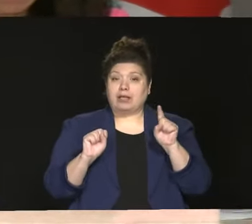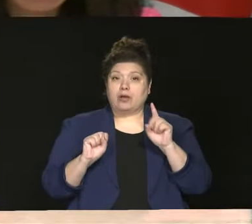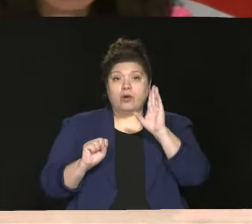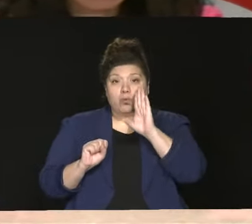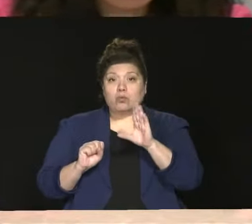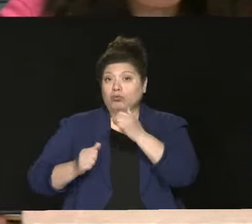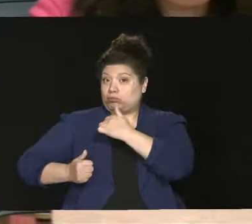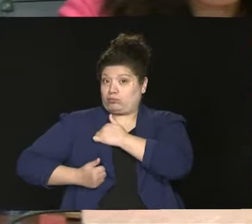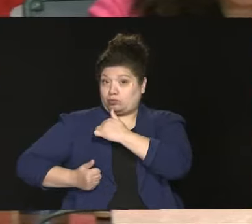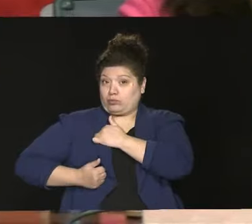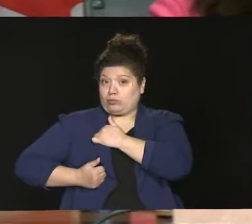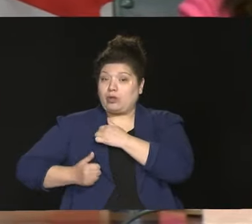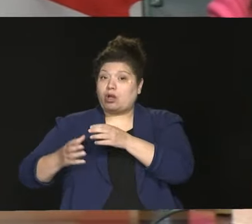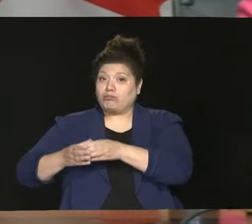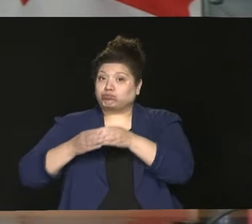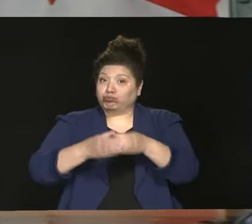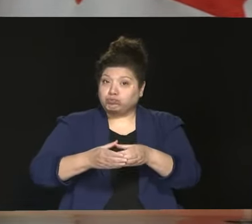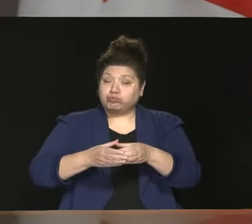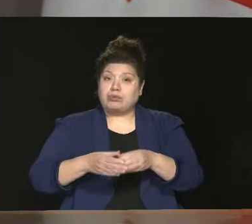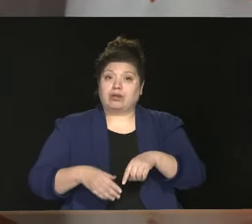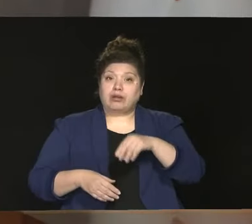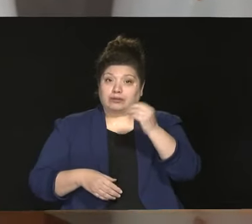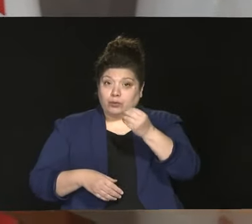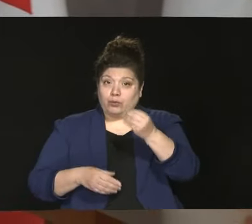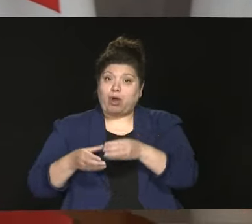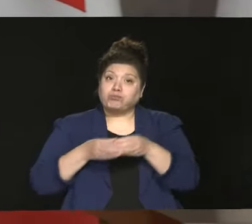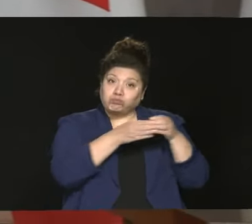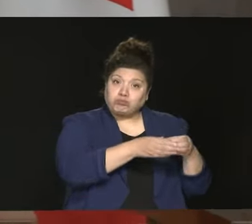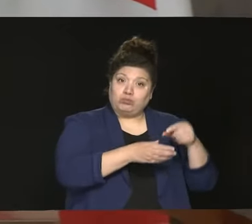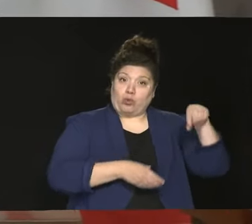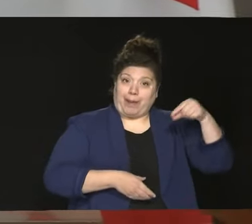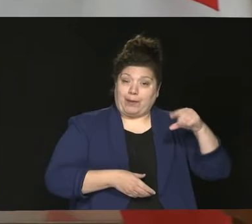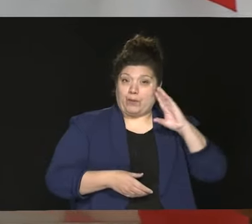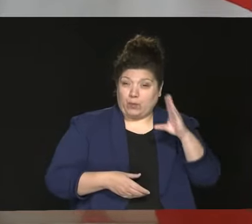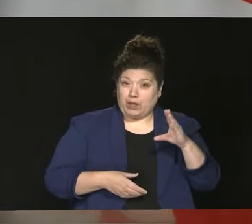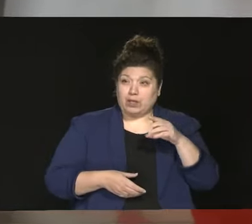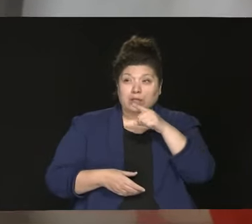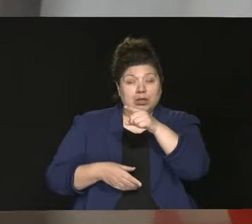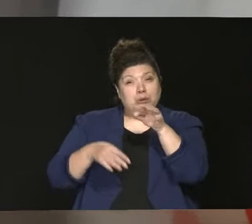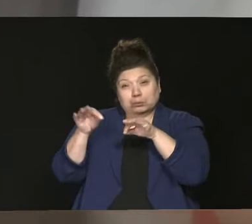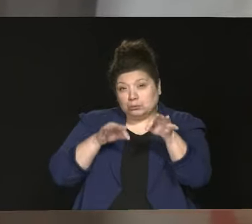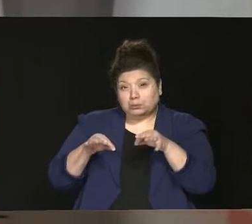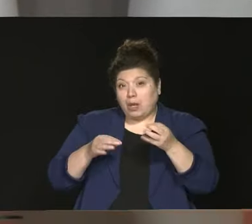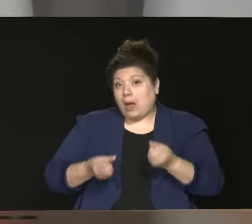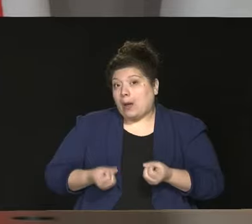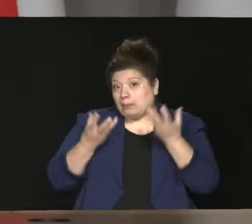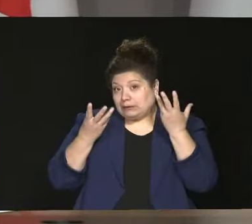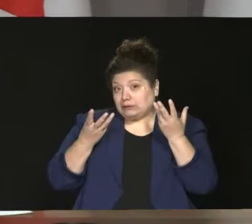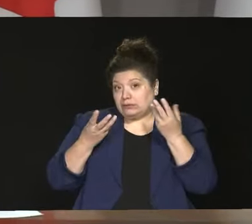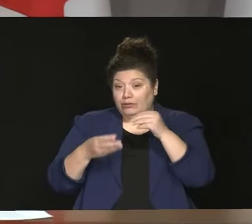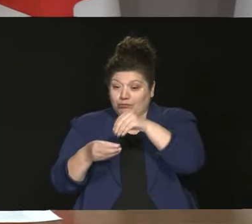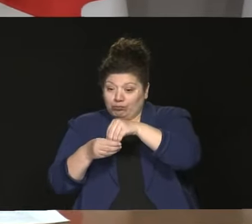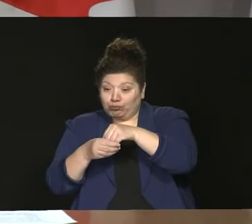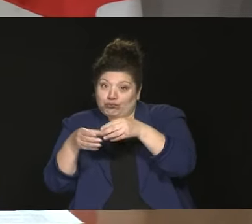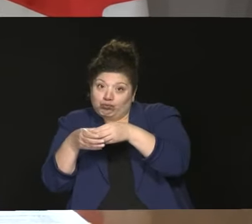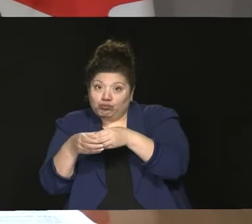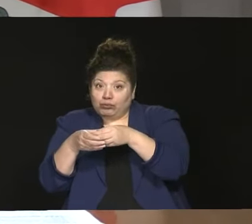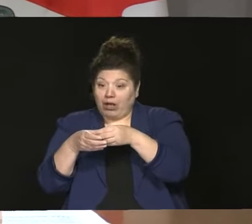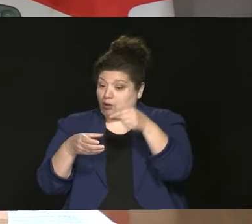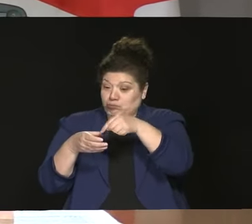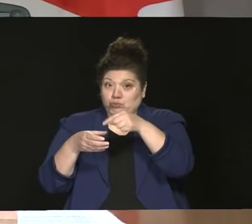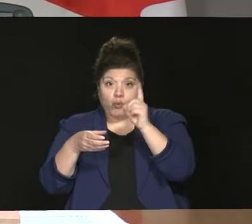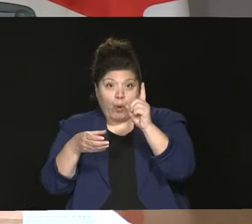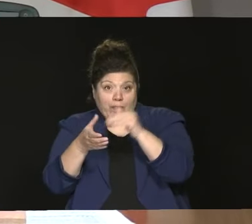détails sur combien de personnes seront envoyées? Est-ce qu'on parle de 1000 personnes par province? Quand peut-on